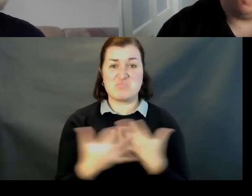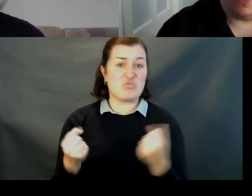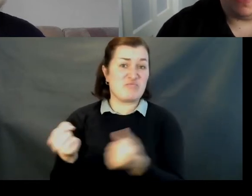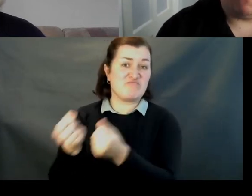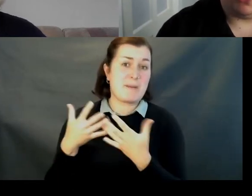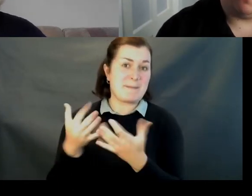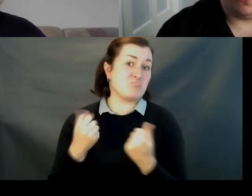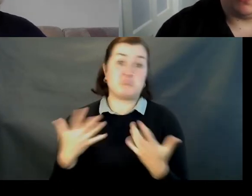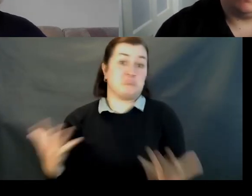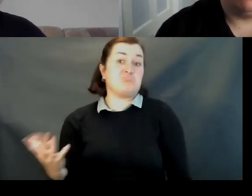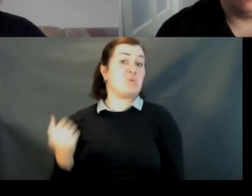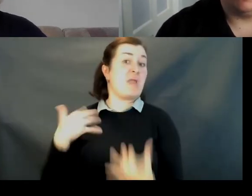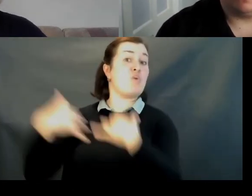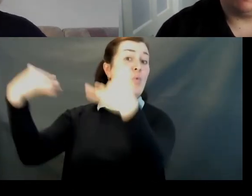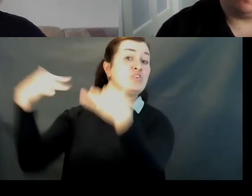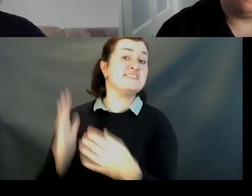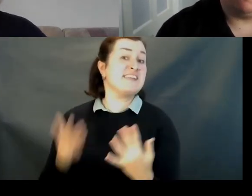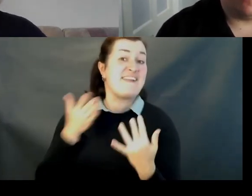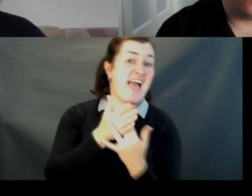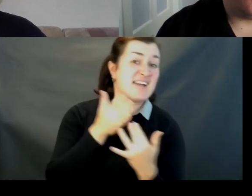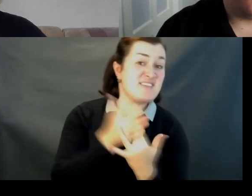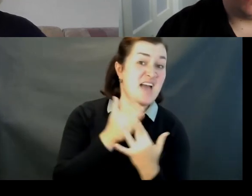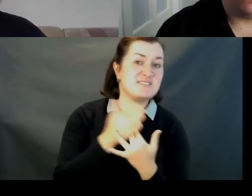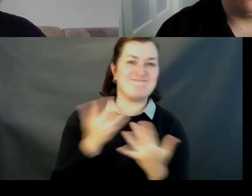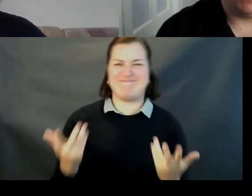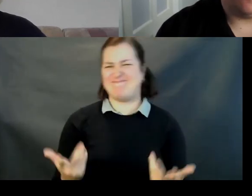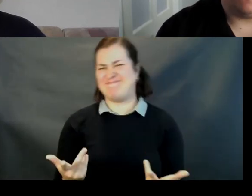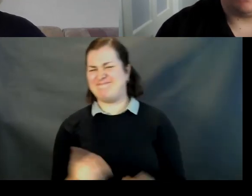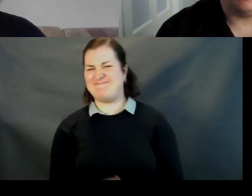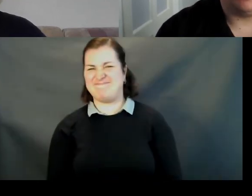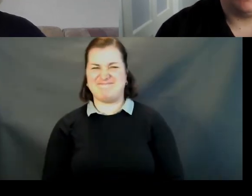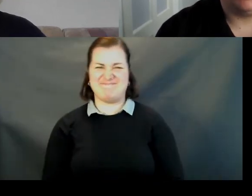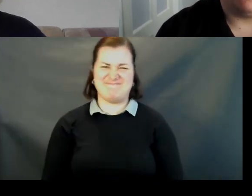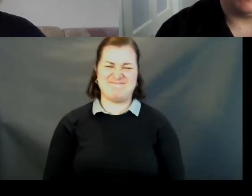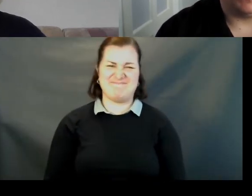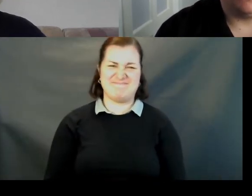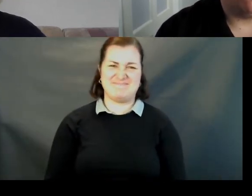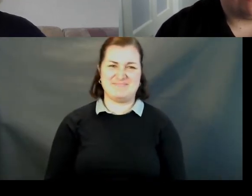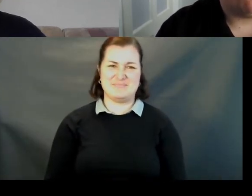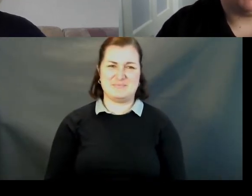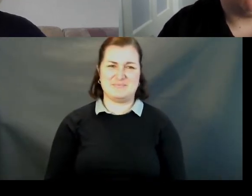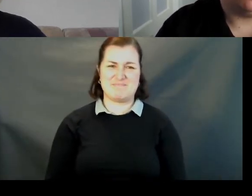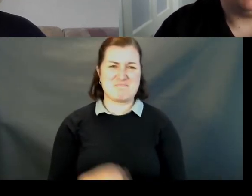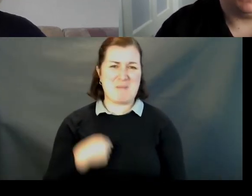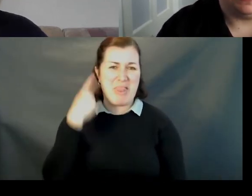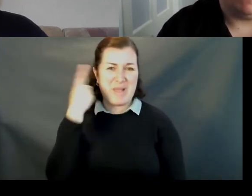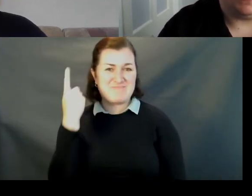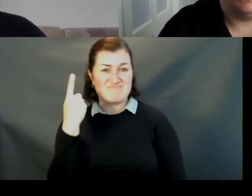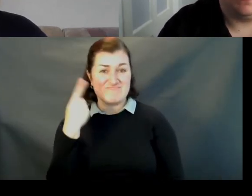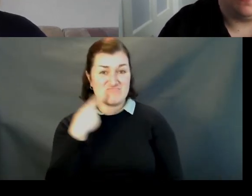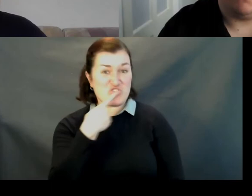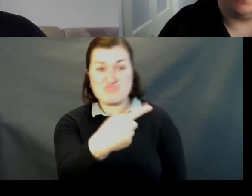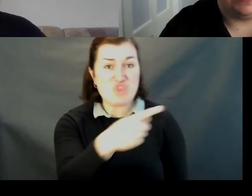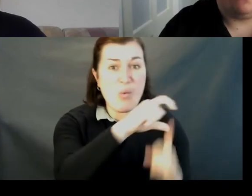who need them shows. But at the same time, my go back question is, well, have you told them that it's